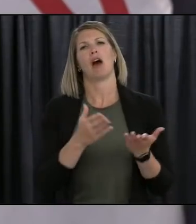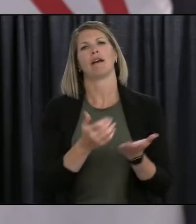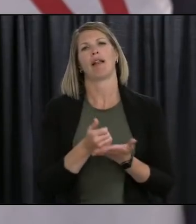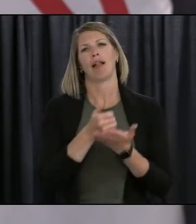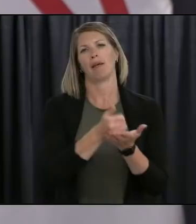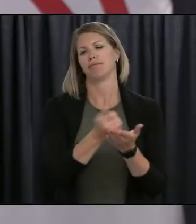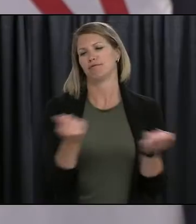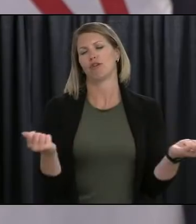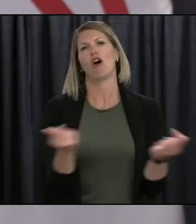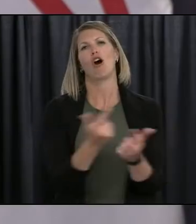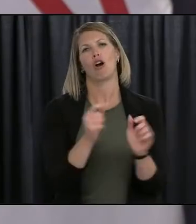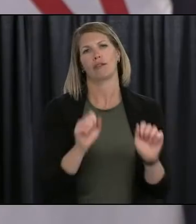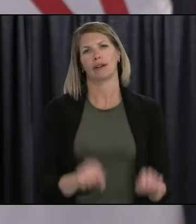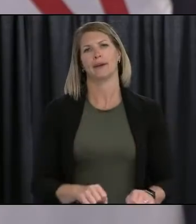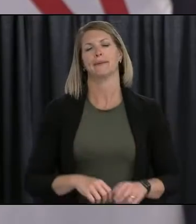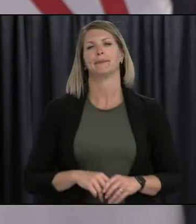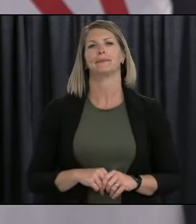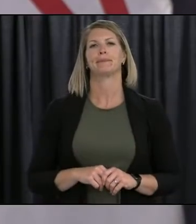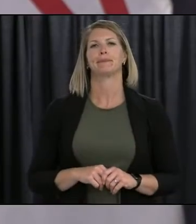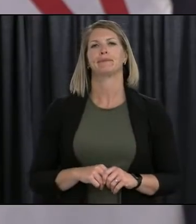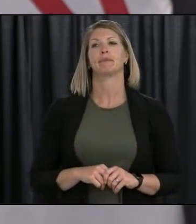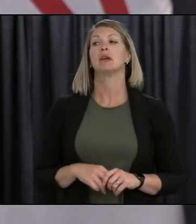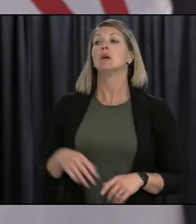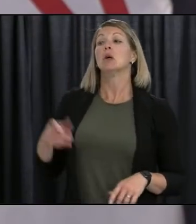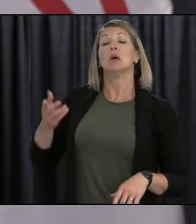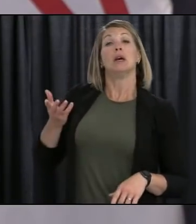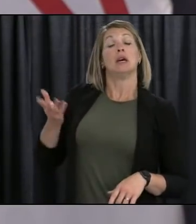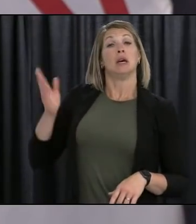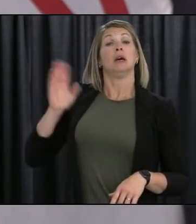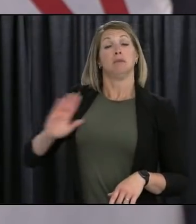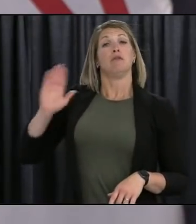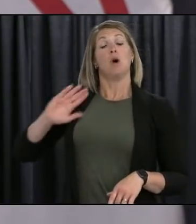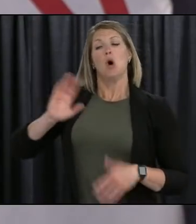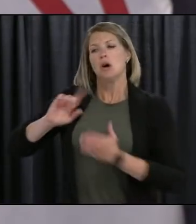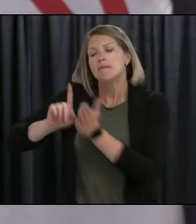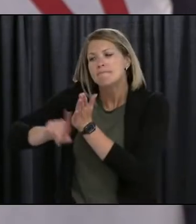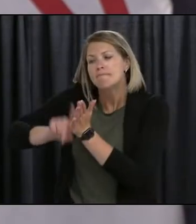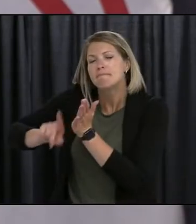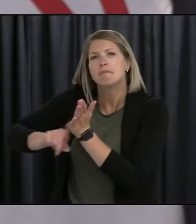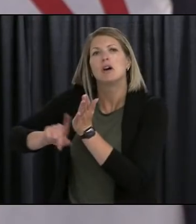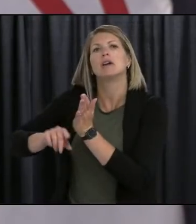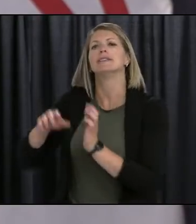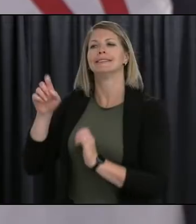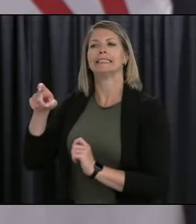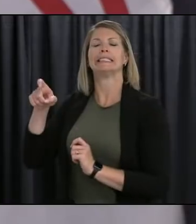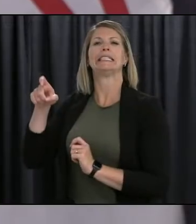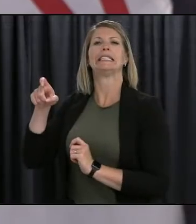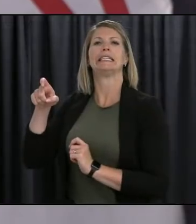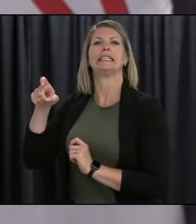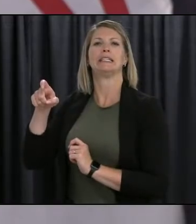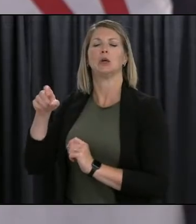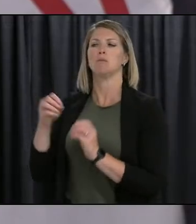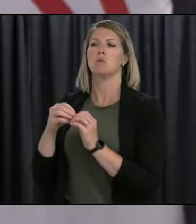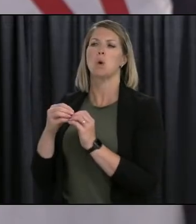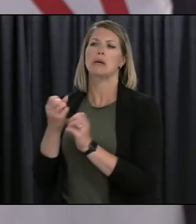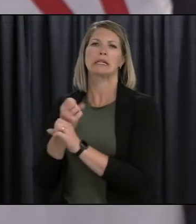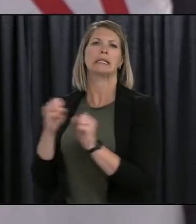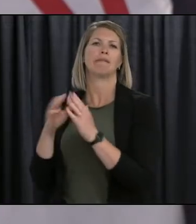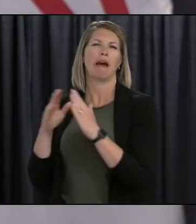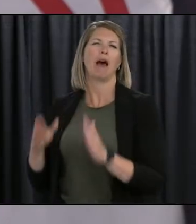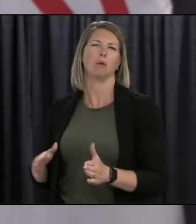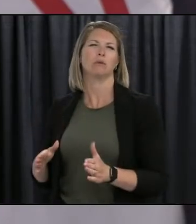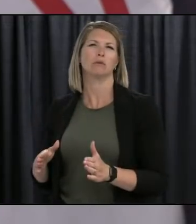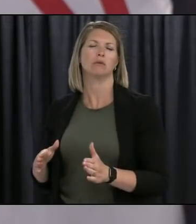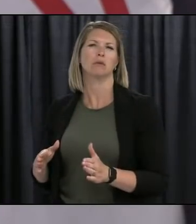which included everything they need to establish a low-barrier shelter. So we've learned quite some time ago, going through the pandemic, that some of the